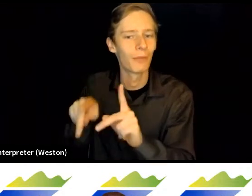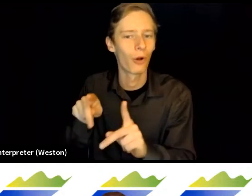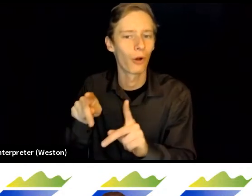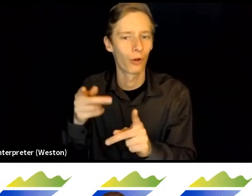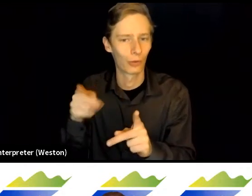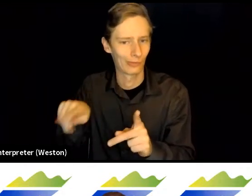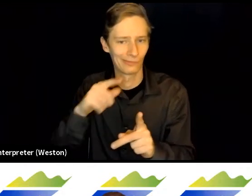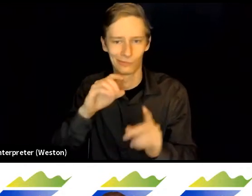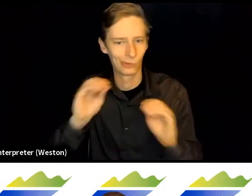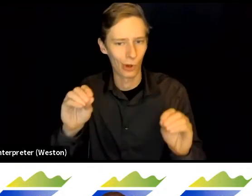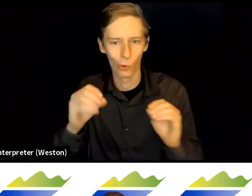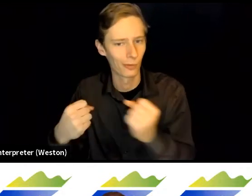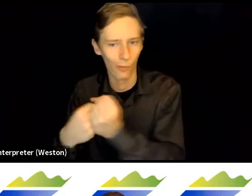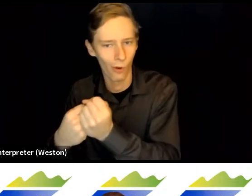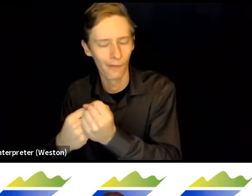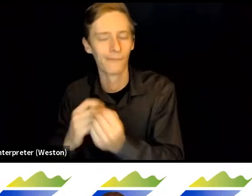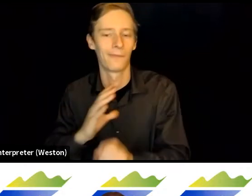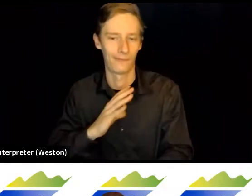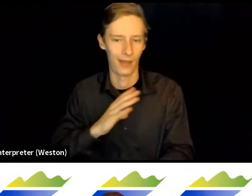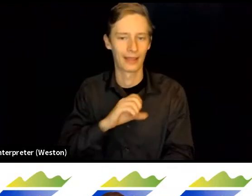up support groups and